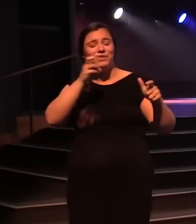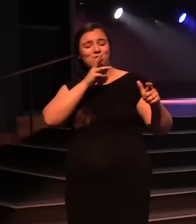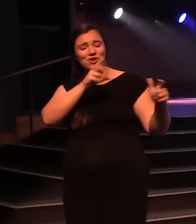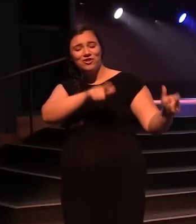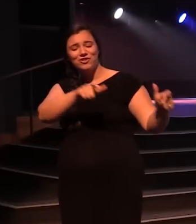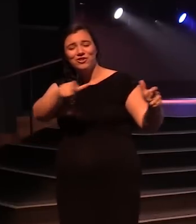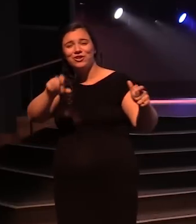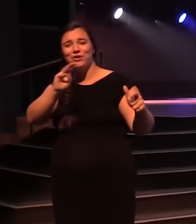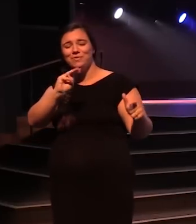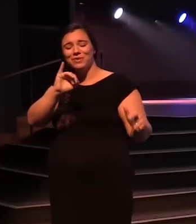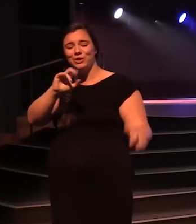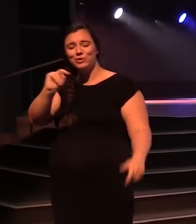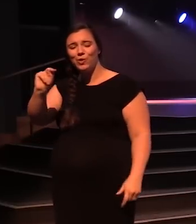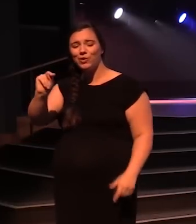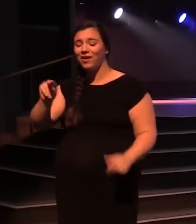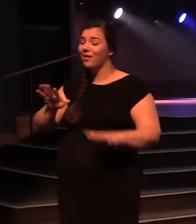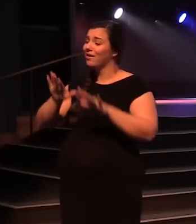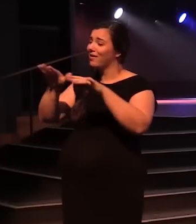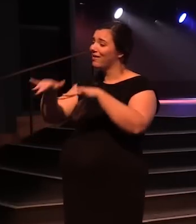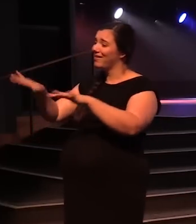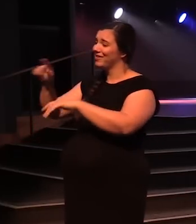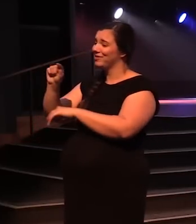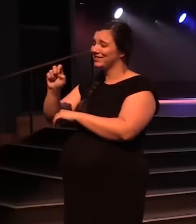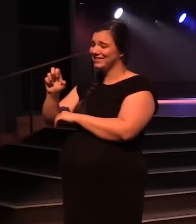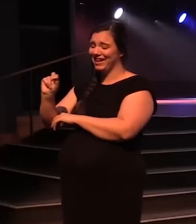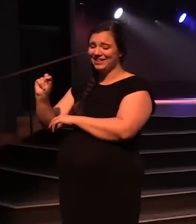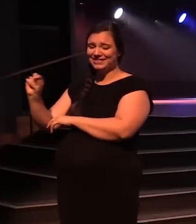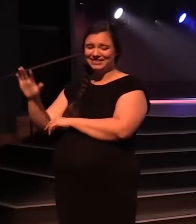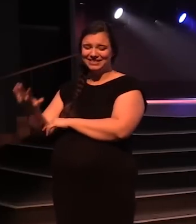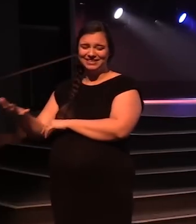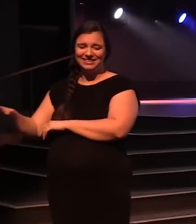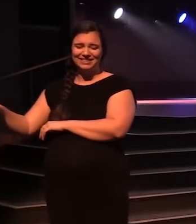Minnesota, to the hills of Tennessee,